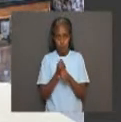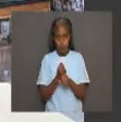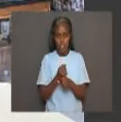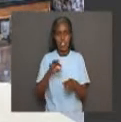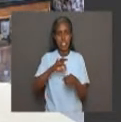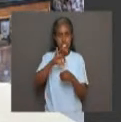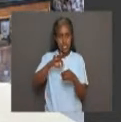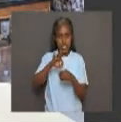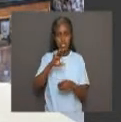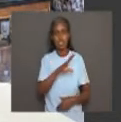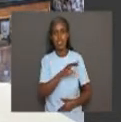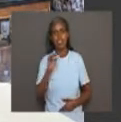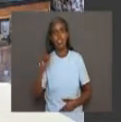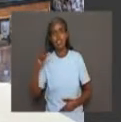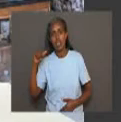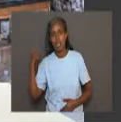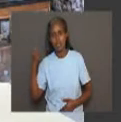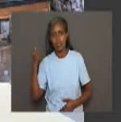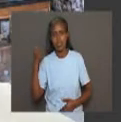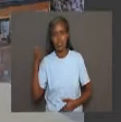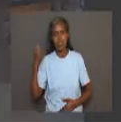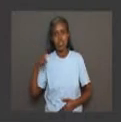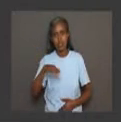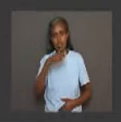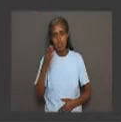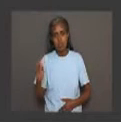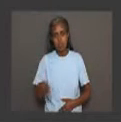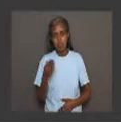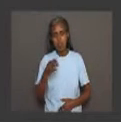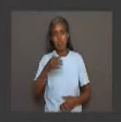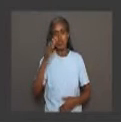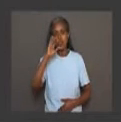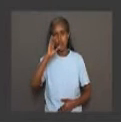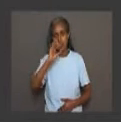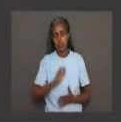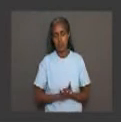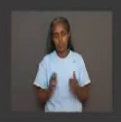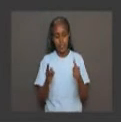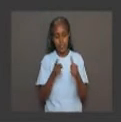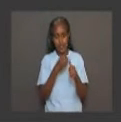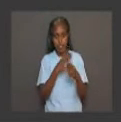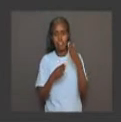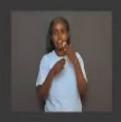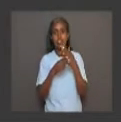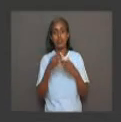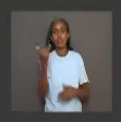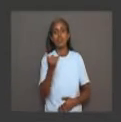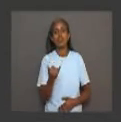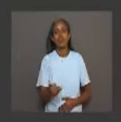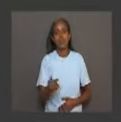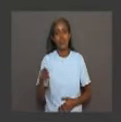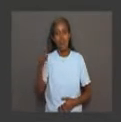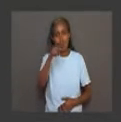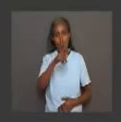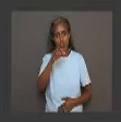tea, and other herbal drinks. The first step is to draw a